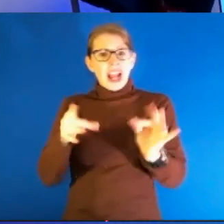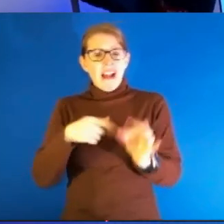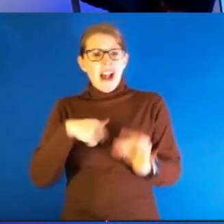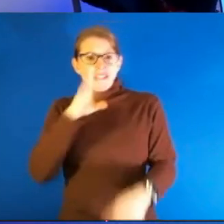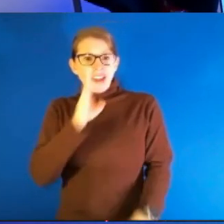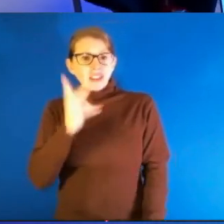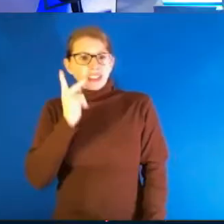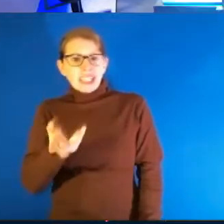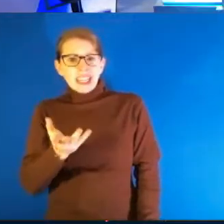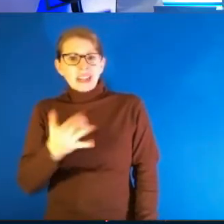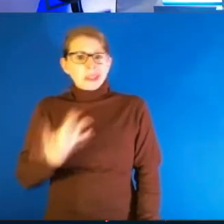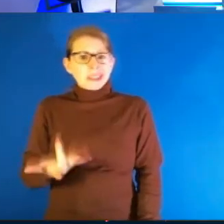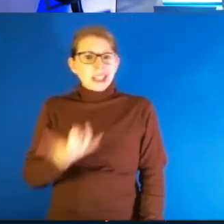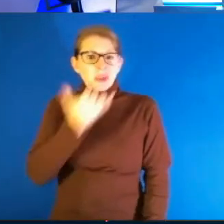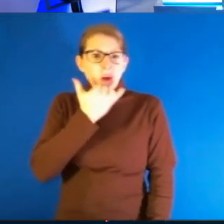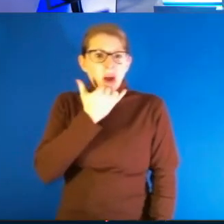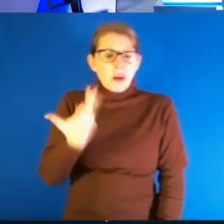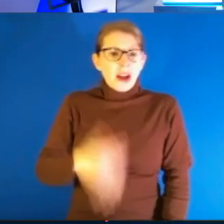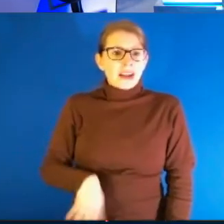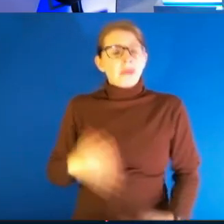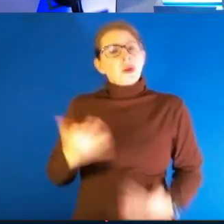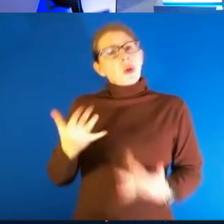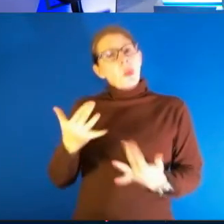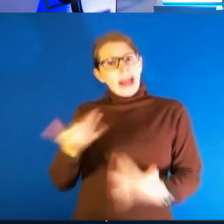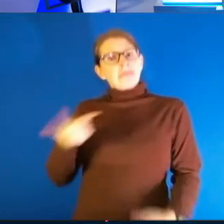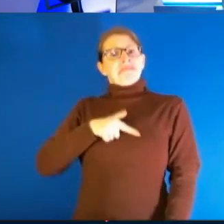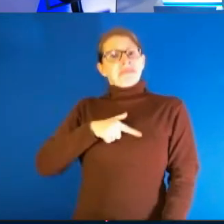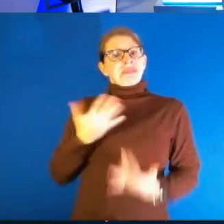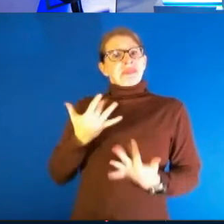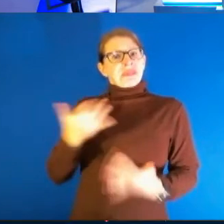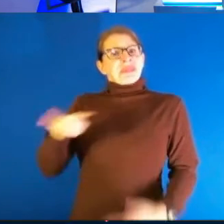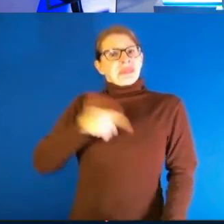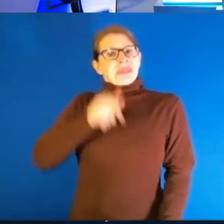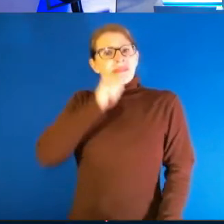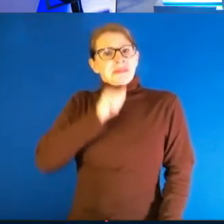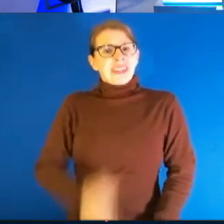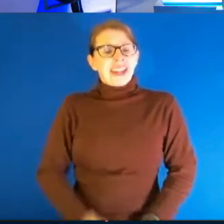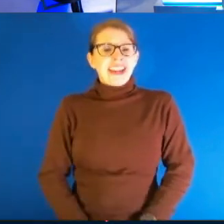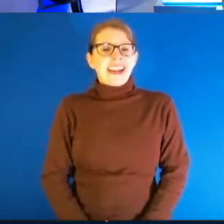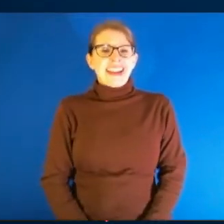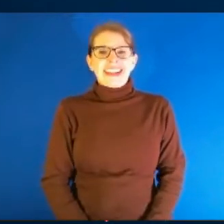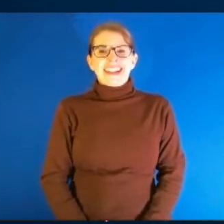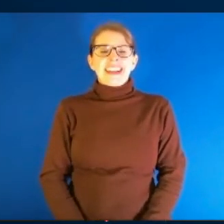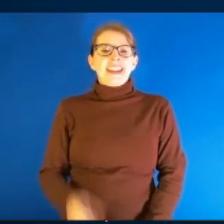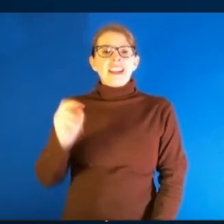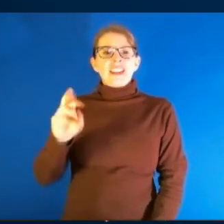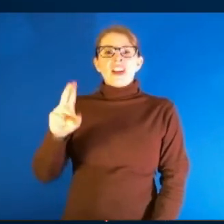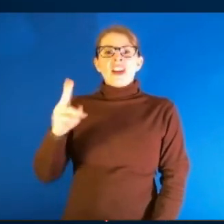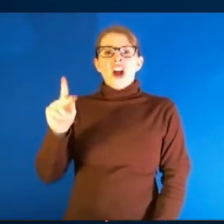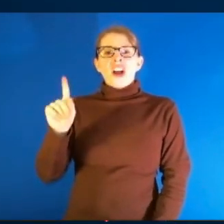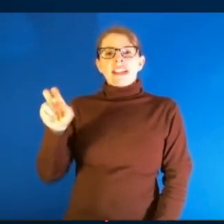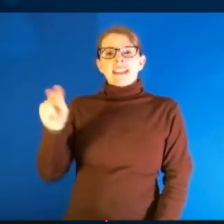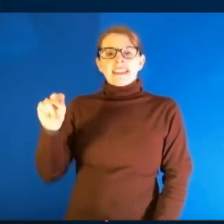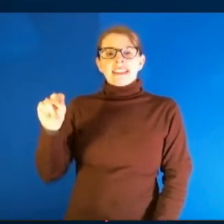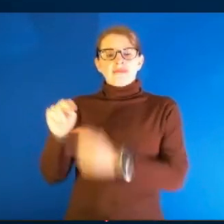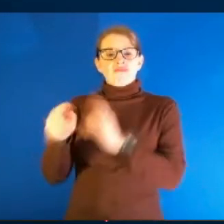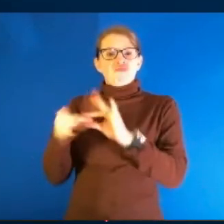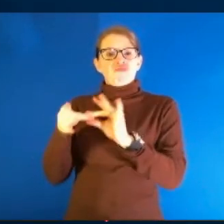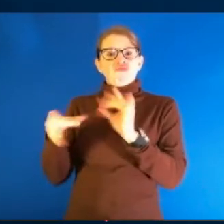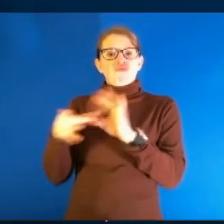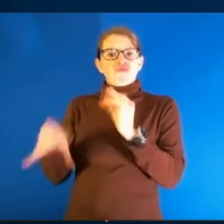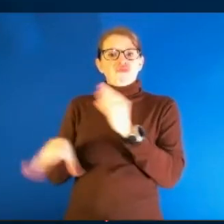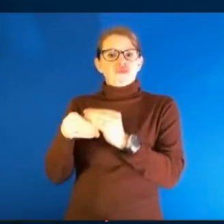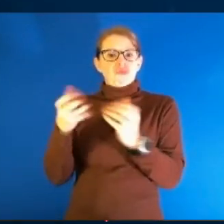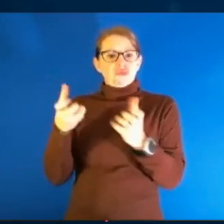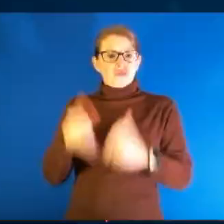Right? I know. Just waiting my turn, Dr. Stites. Just asleep. waiting my turn. Dr. Hawkinson Yeah. did have a question. Have Yeah. some comments, Dr. Stites, after